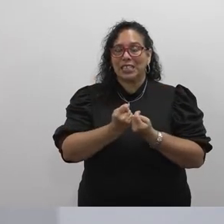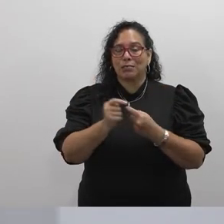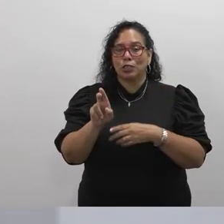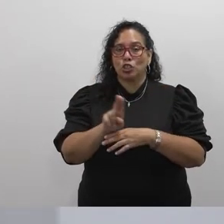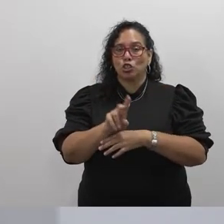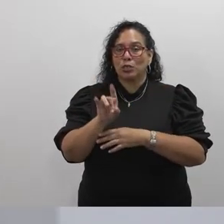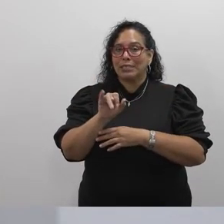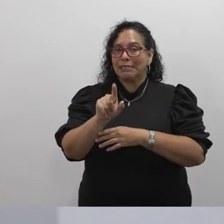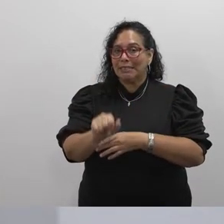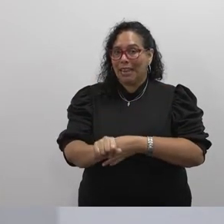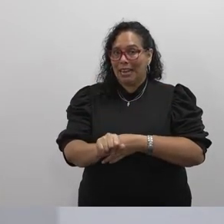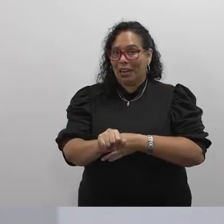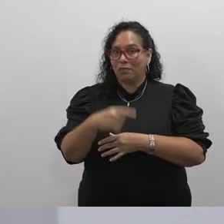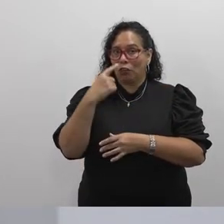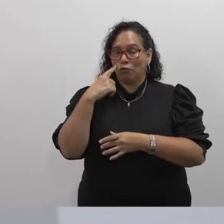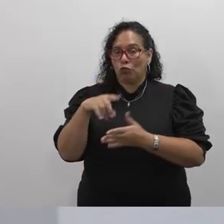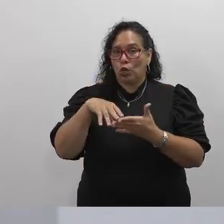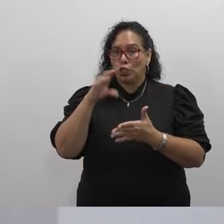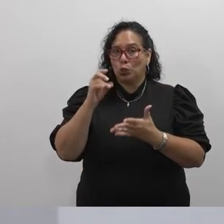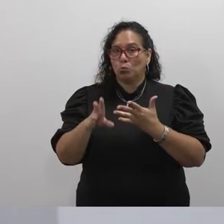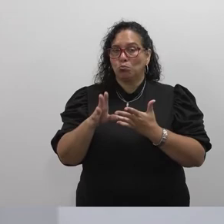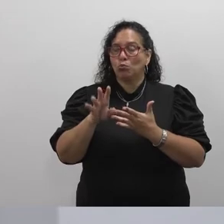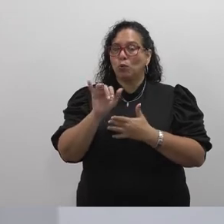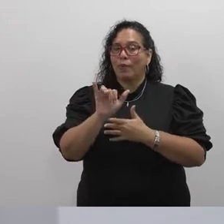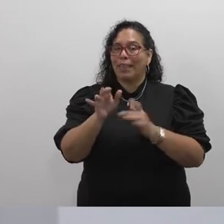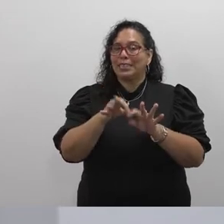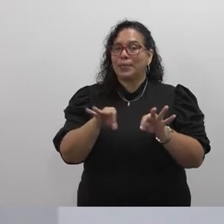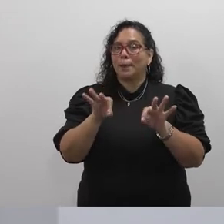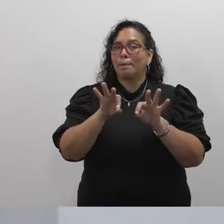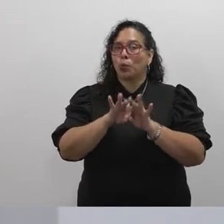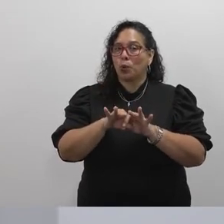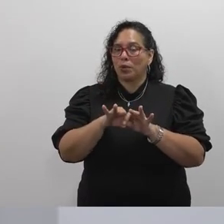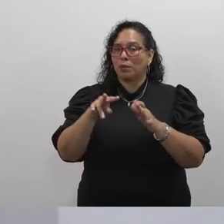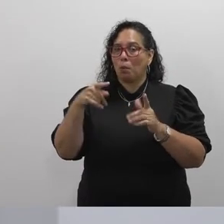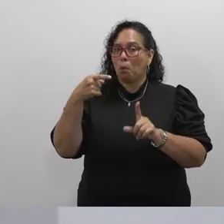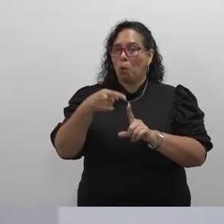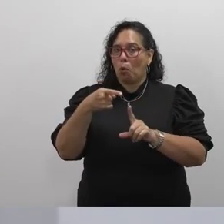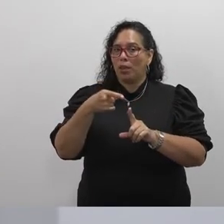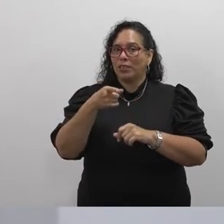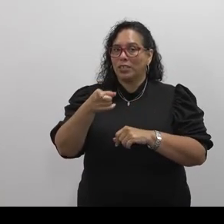for our students as well. So important point that you've made.